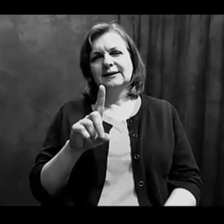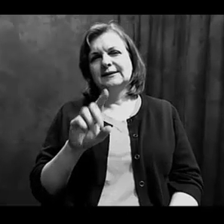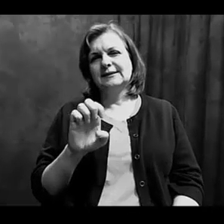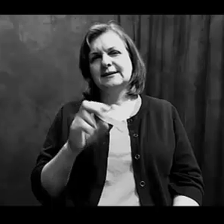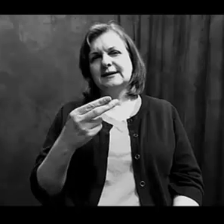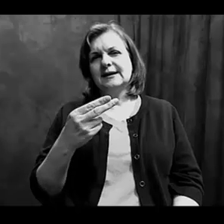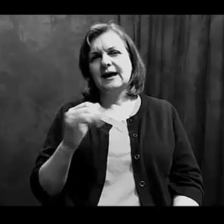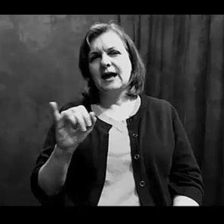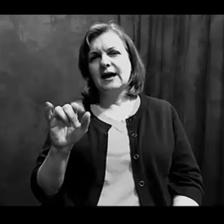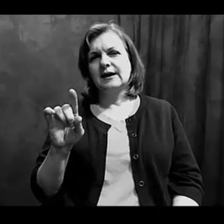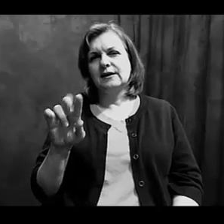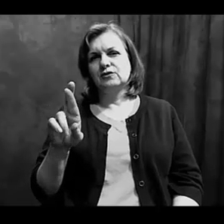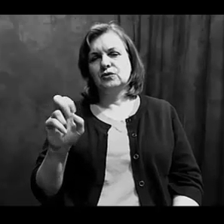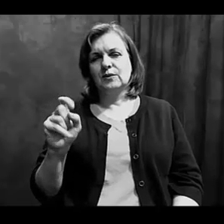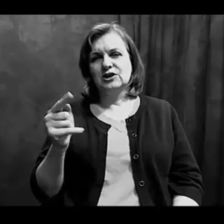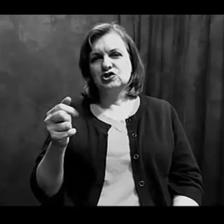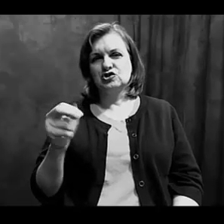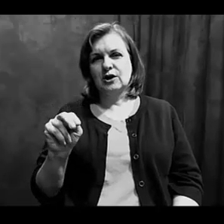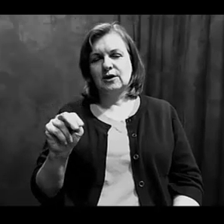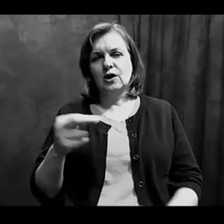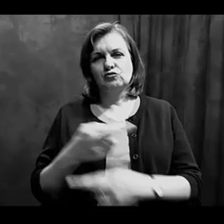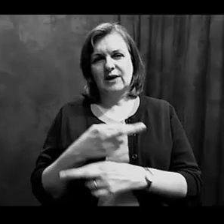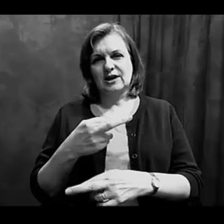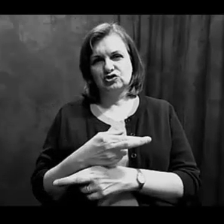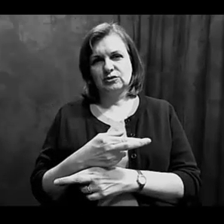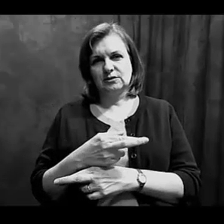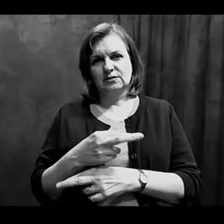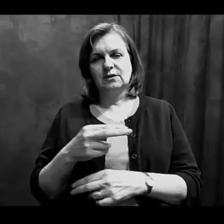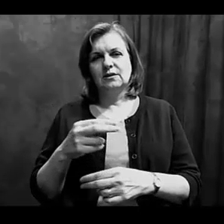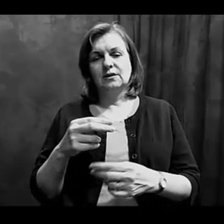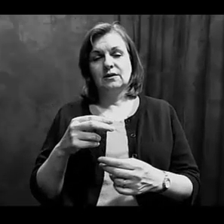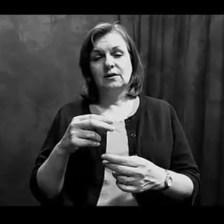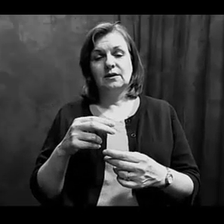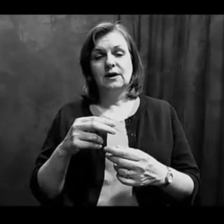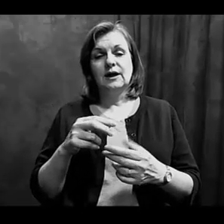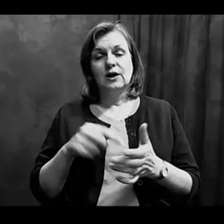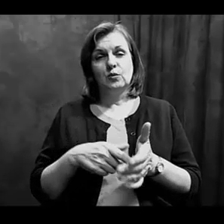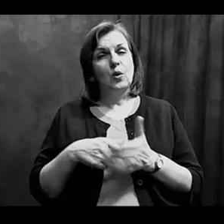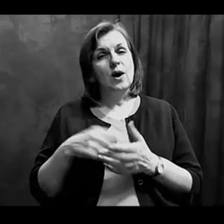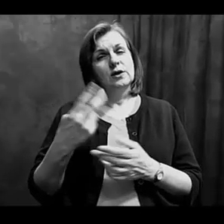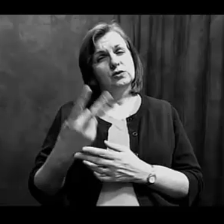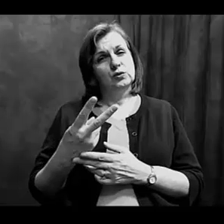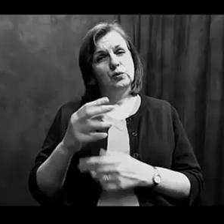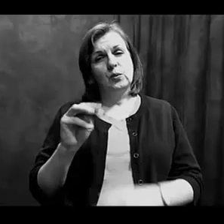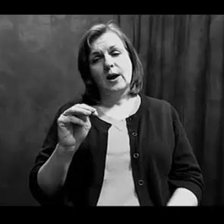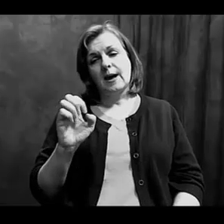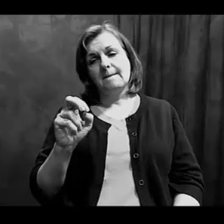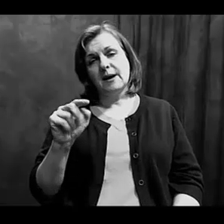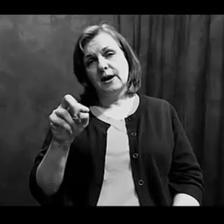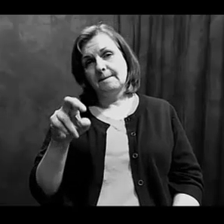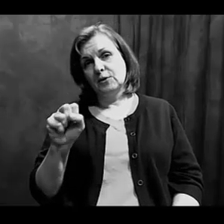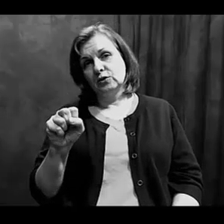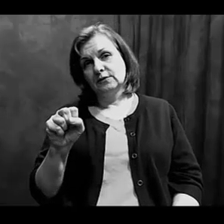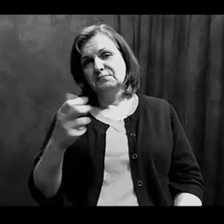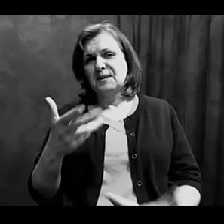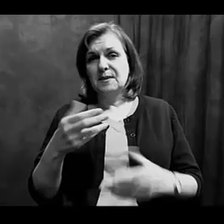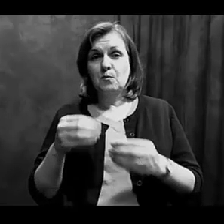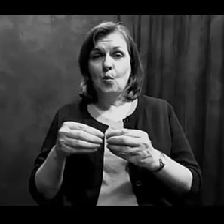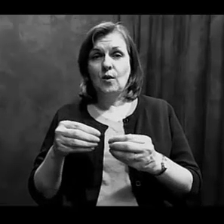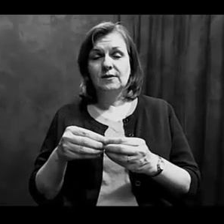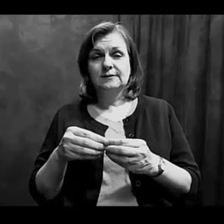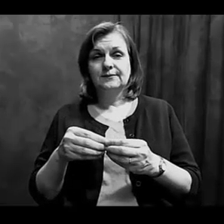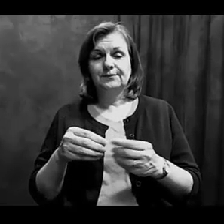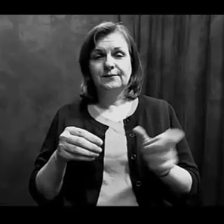through something known as a dehydration reaction. So dehydration reactions take 2 monomers or more,